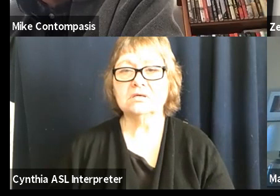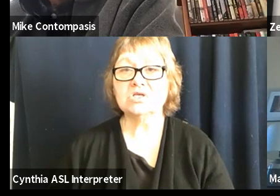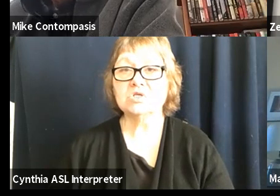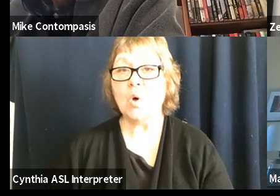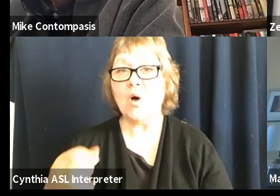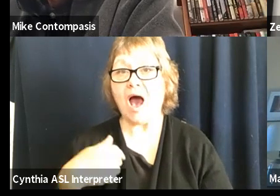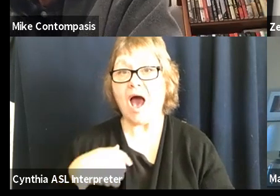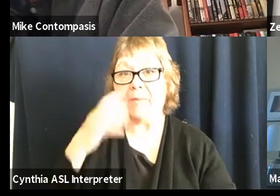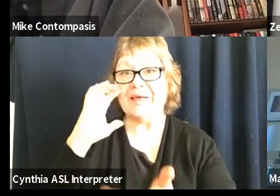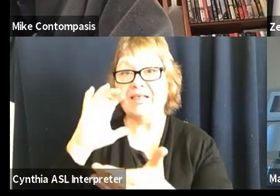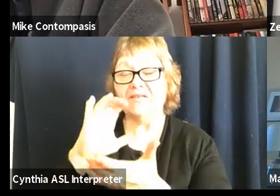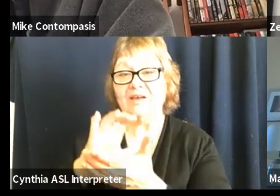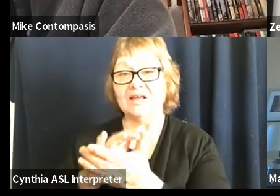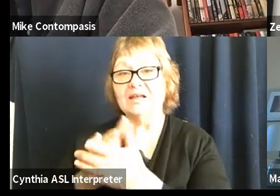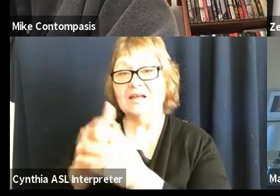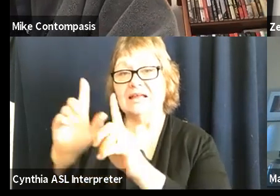believe